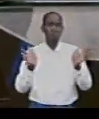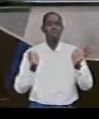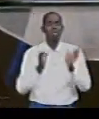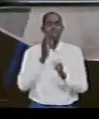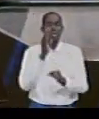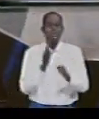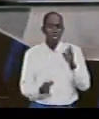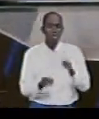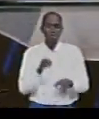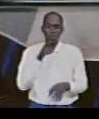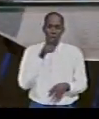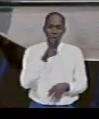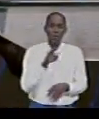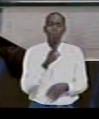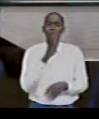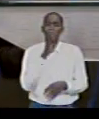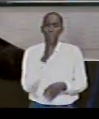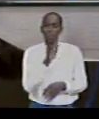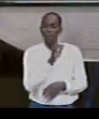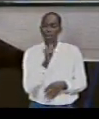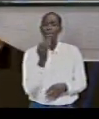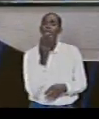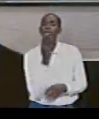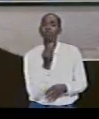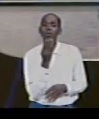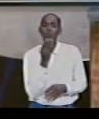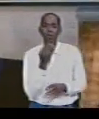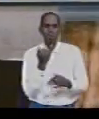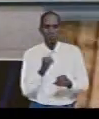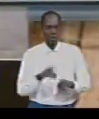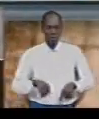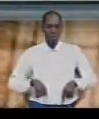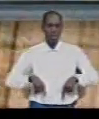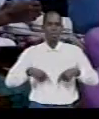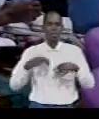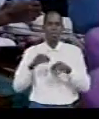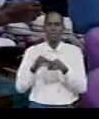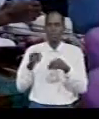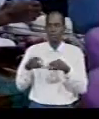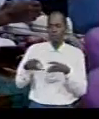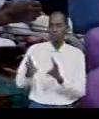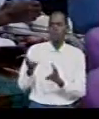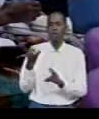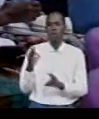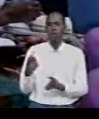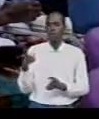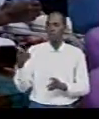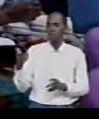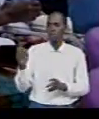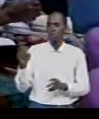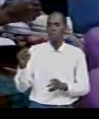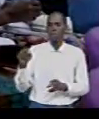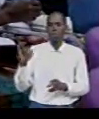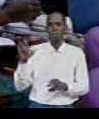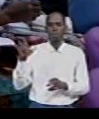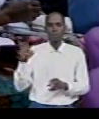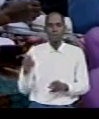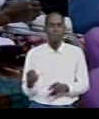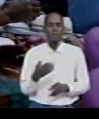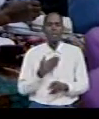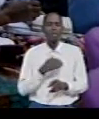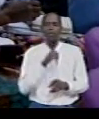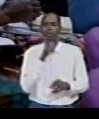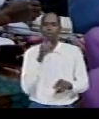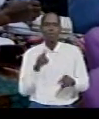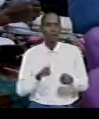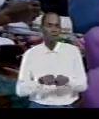thou being a Jew livest after the manner of Gentiles and not as do